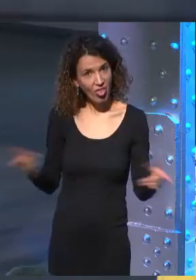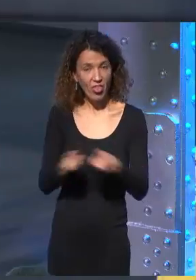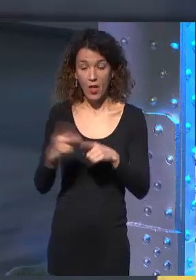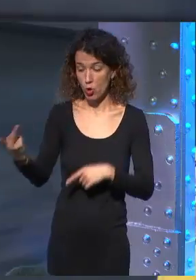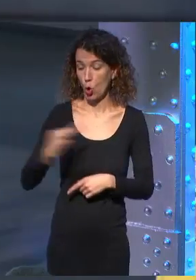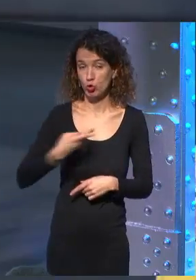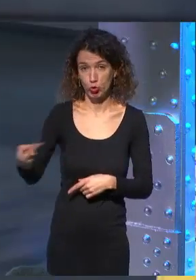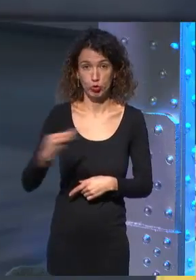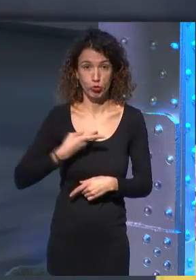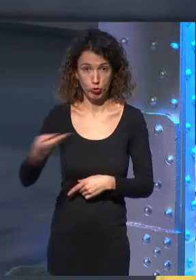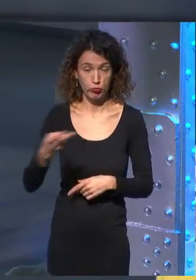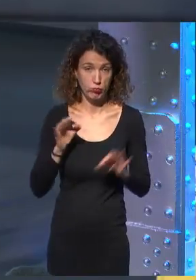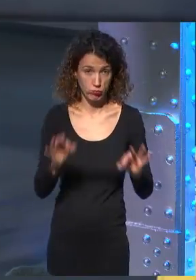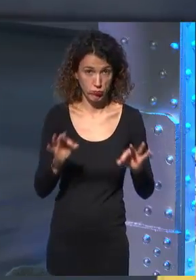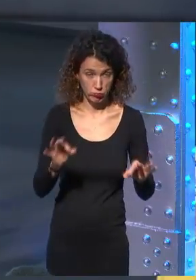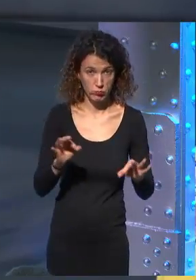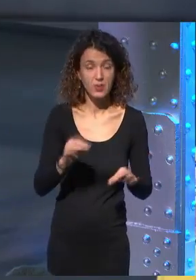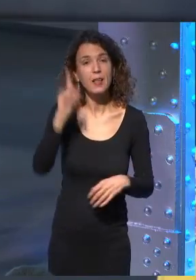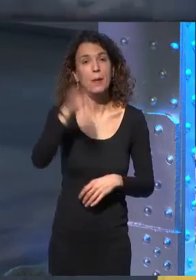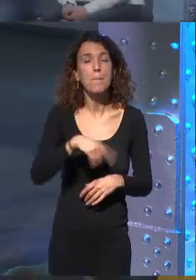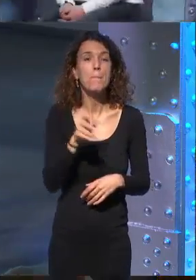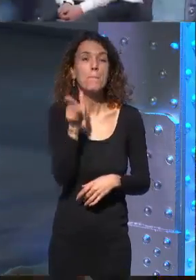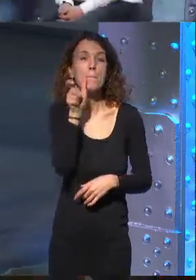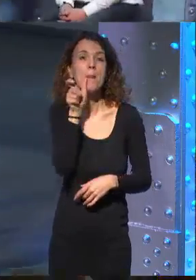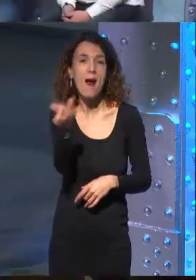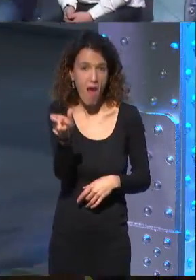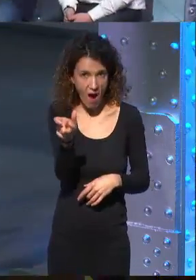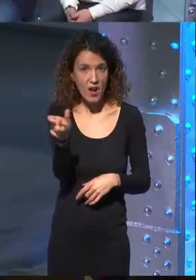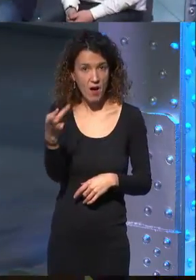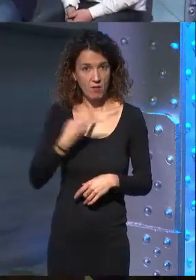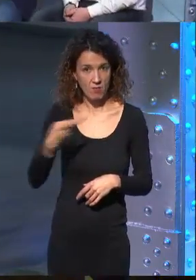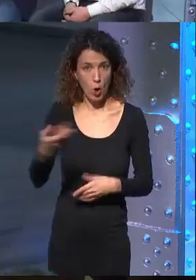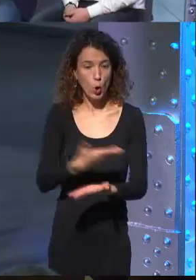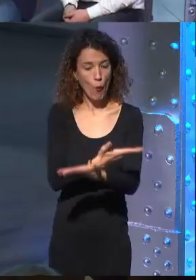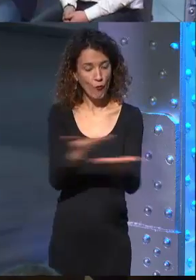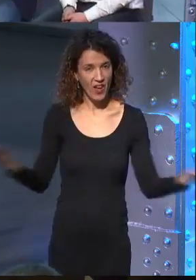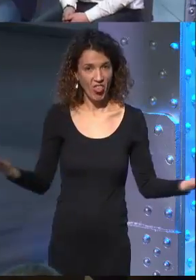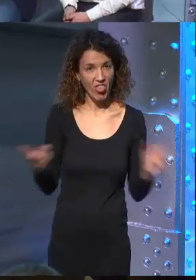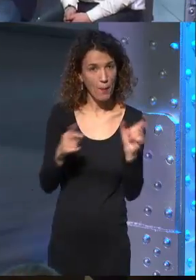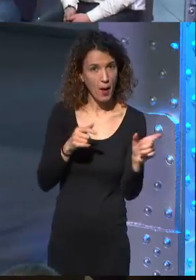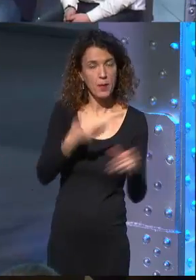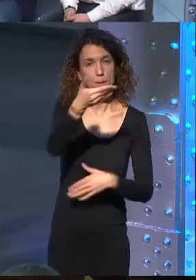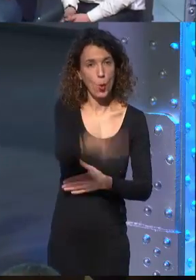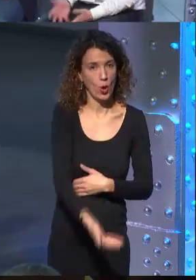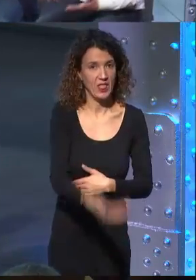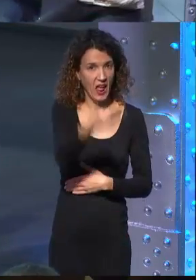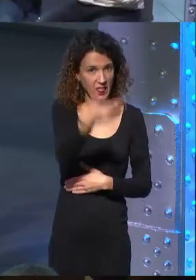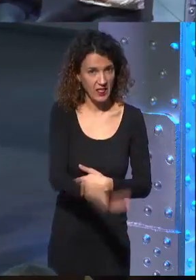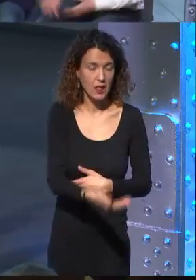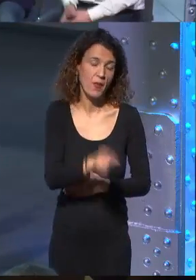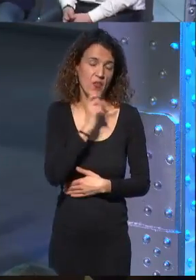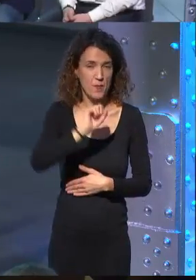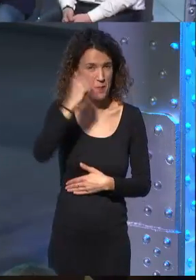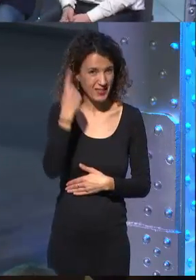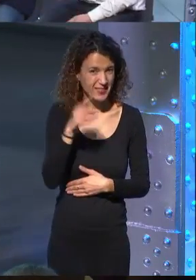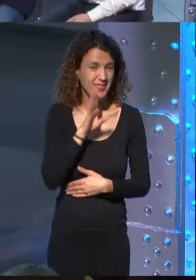so to speak. So it's a both way trust, I guess. I think that's the magic